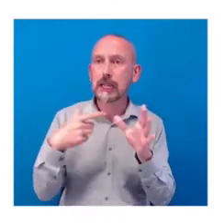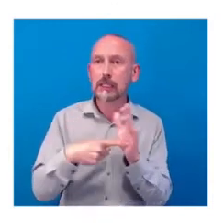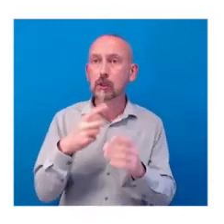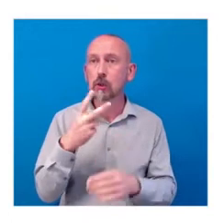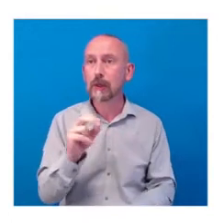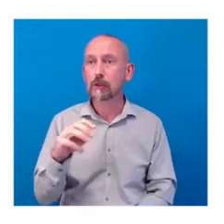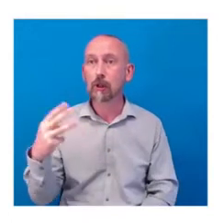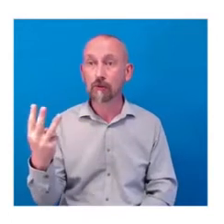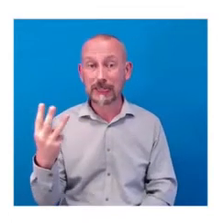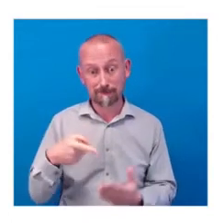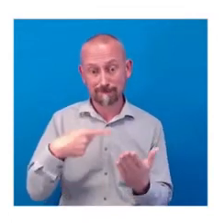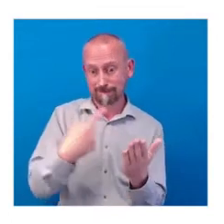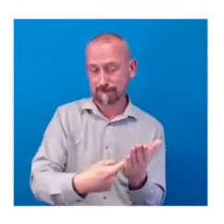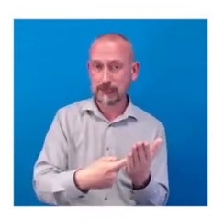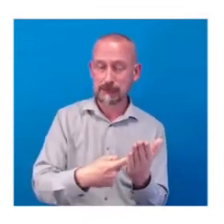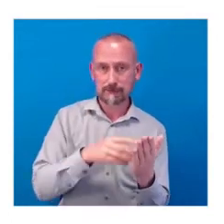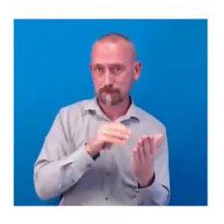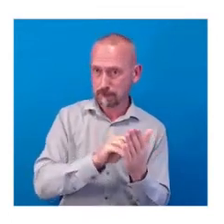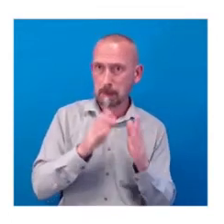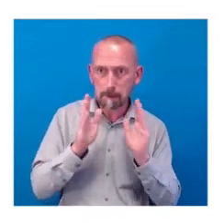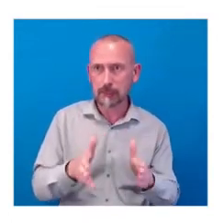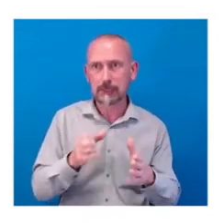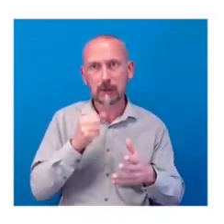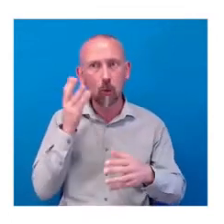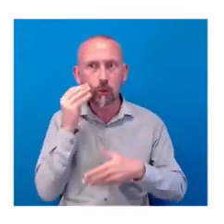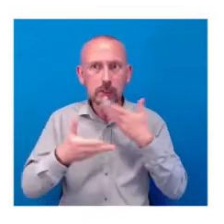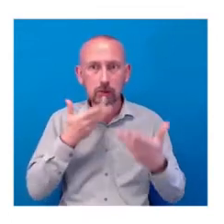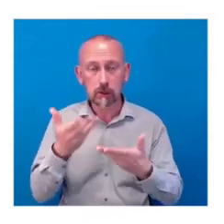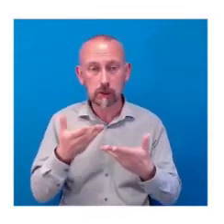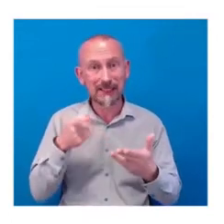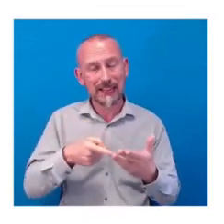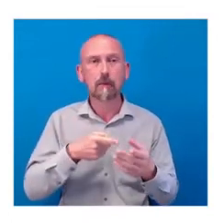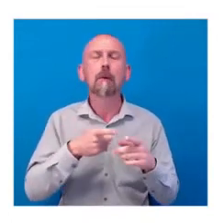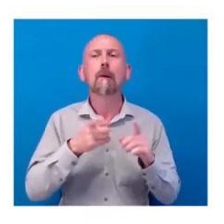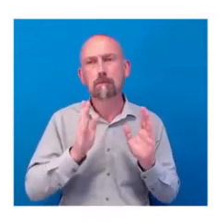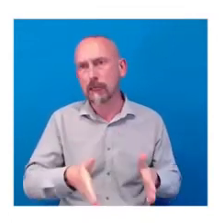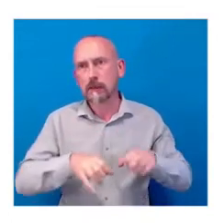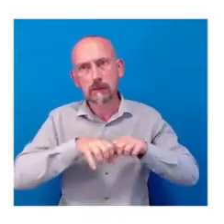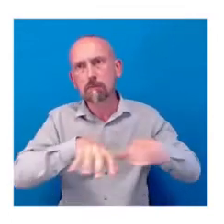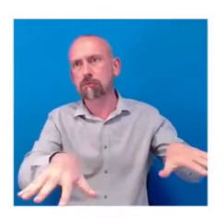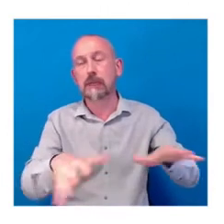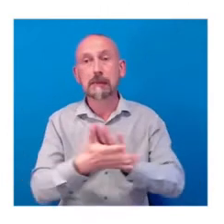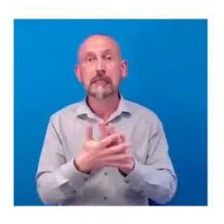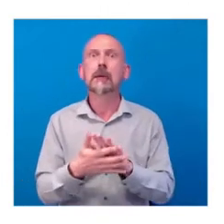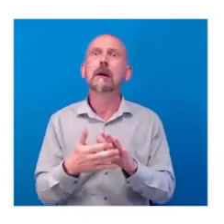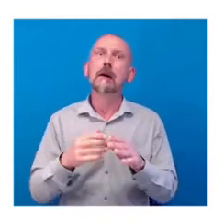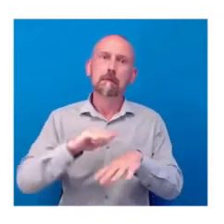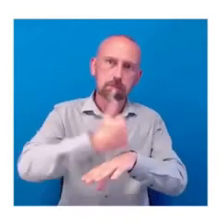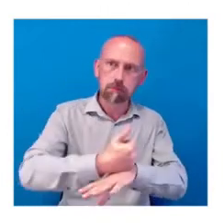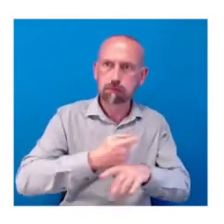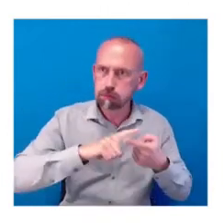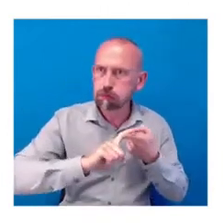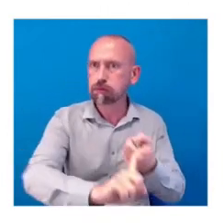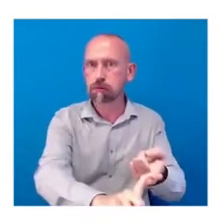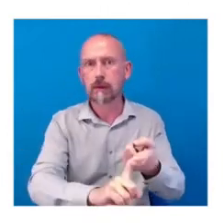description and linear and really made the service more stable and standardized how much AD we're going to get on the